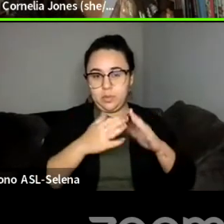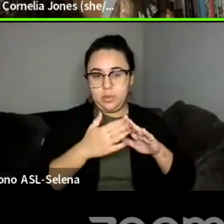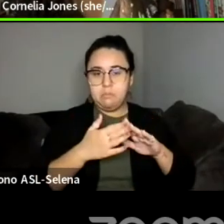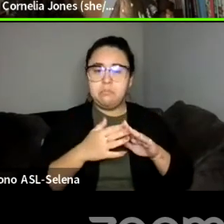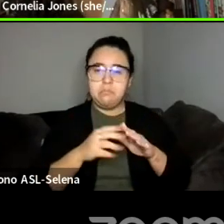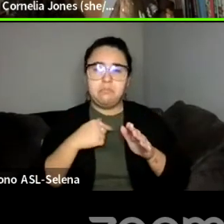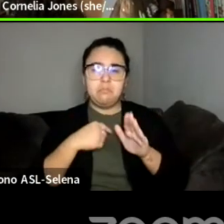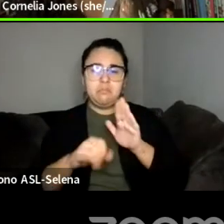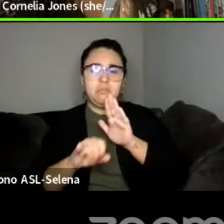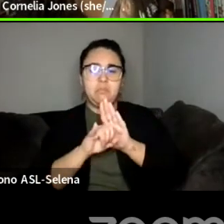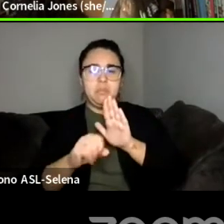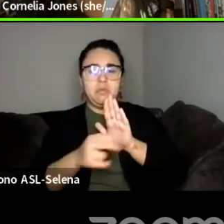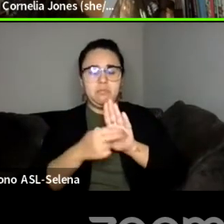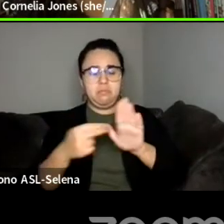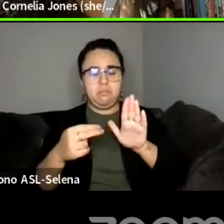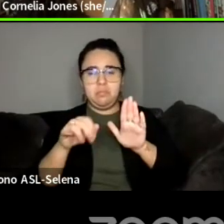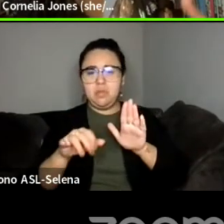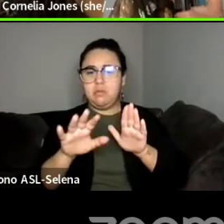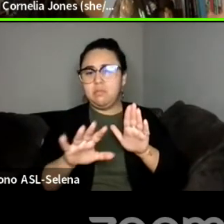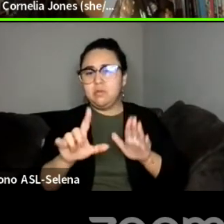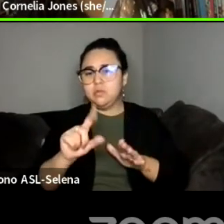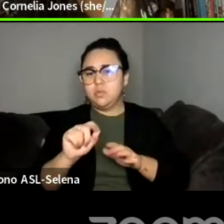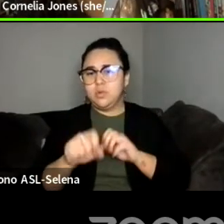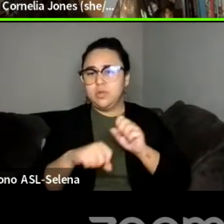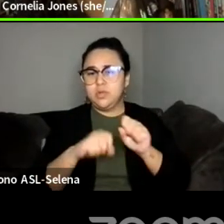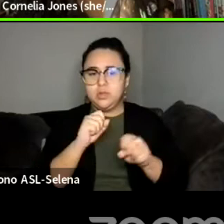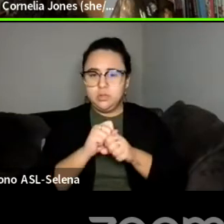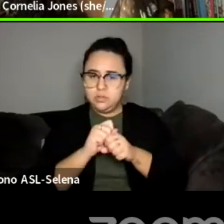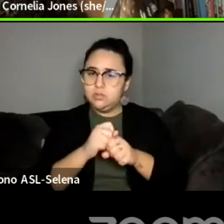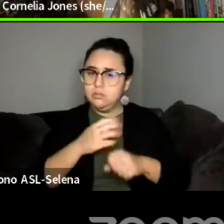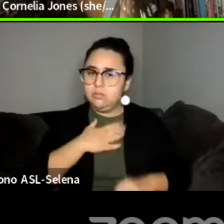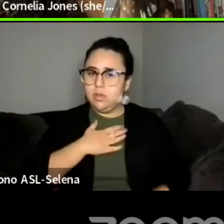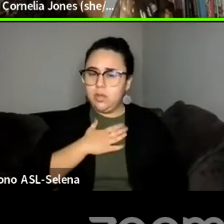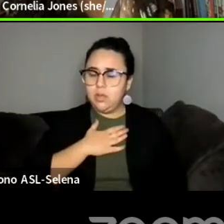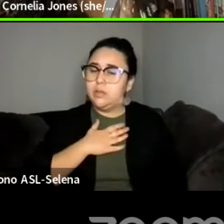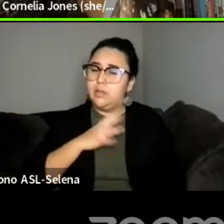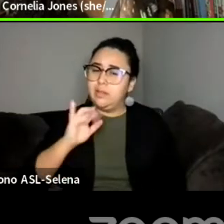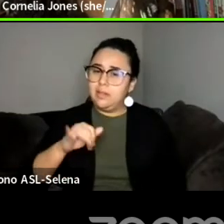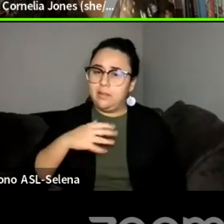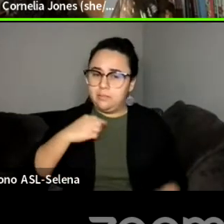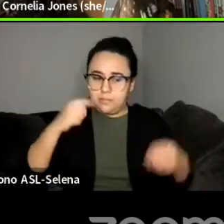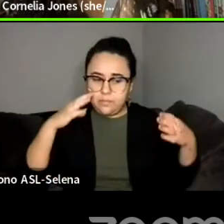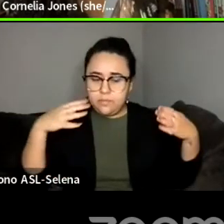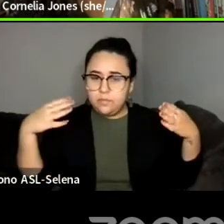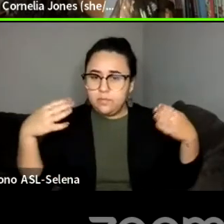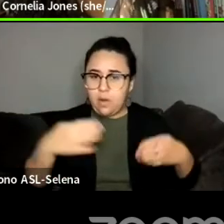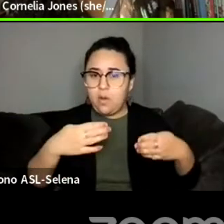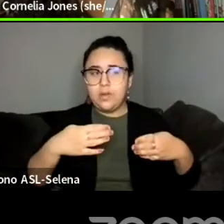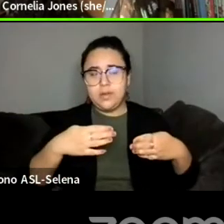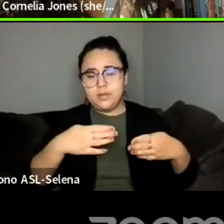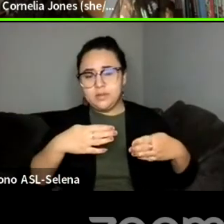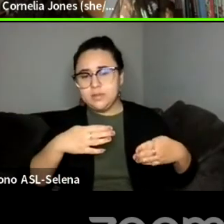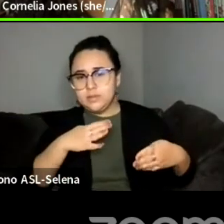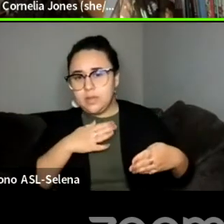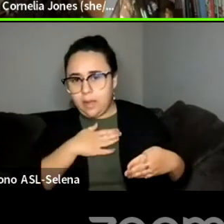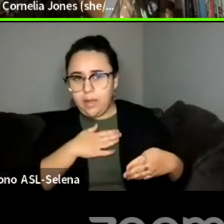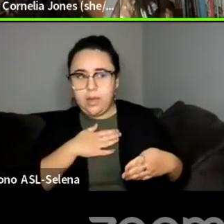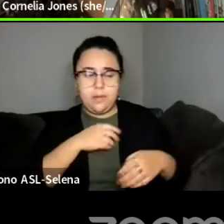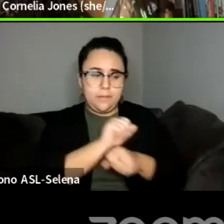for like 20 years. That is the work that I create.